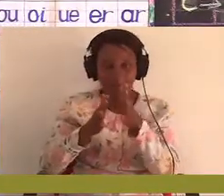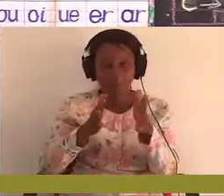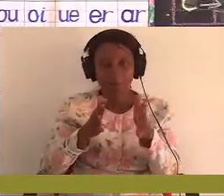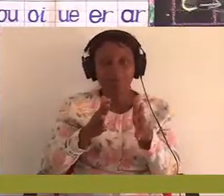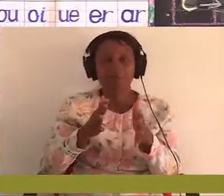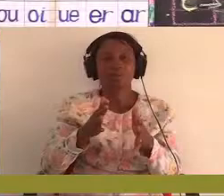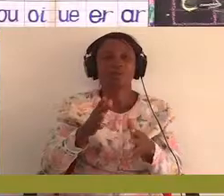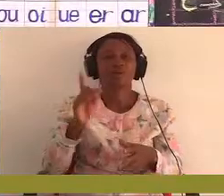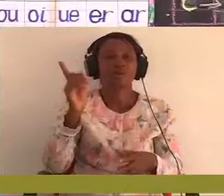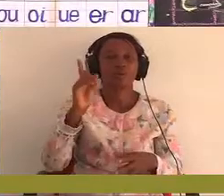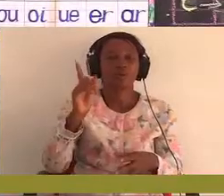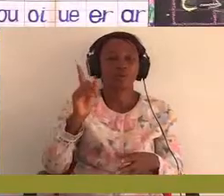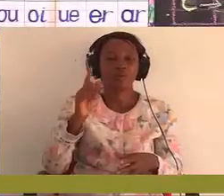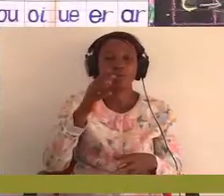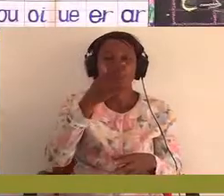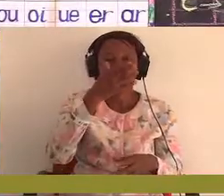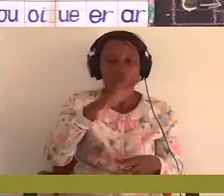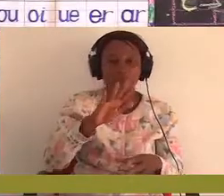Frequently.